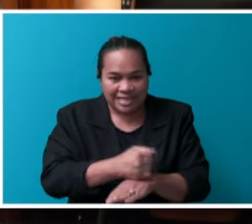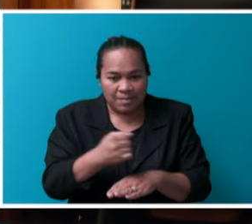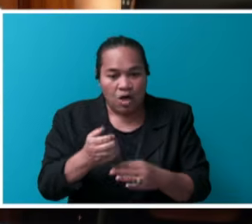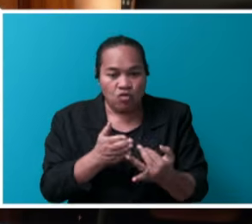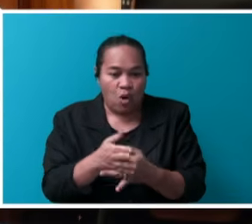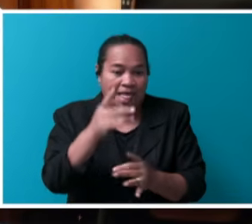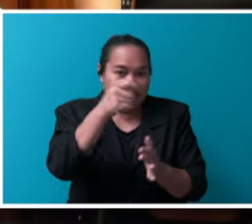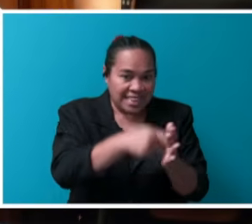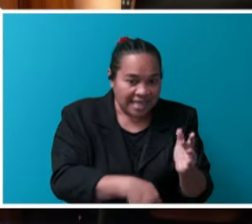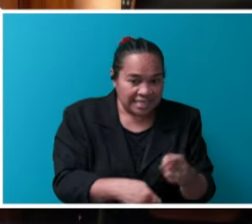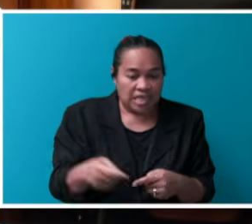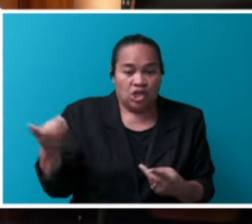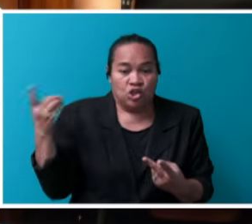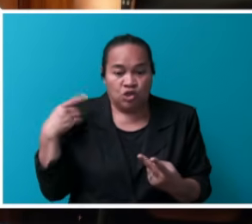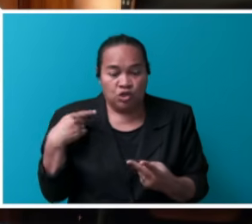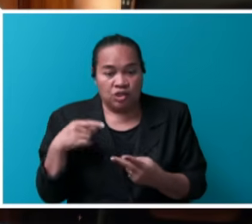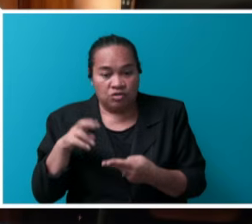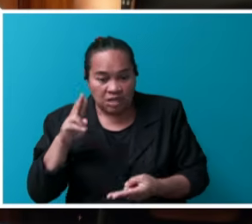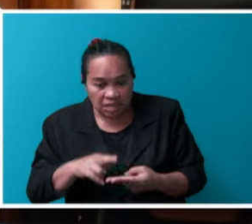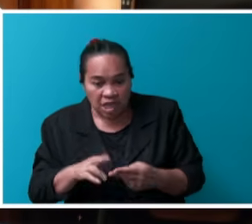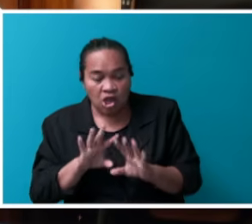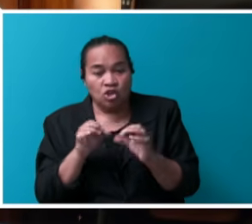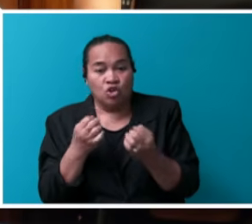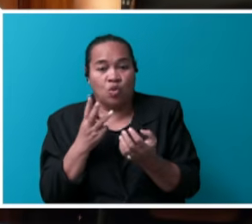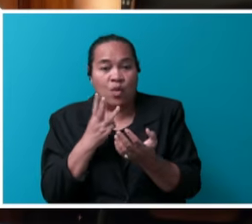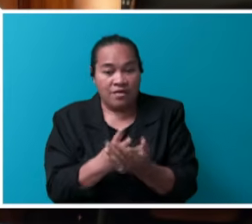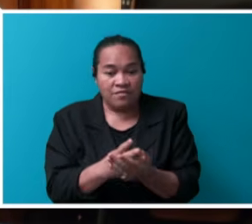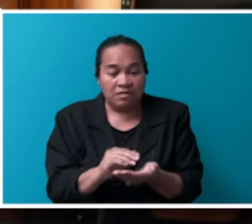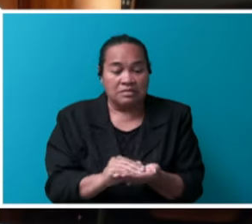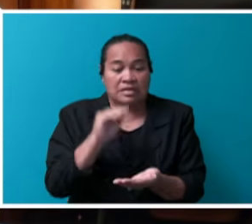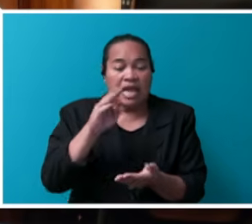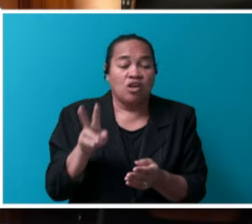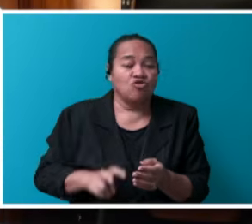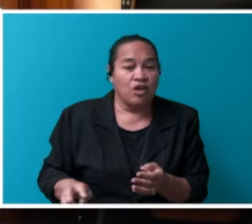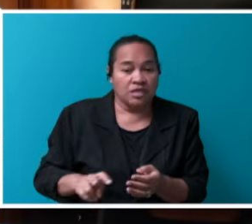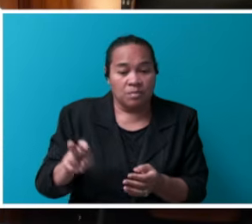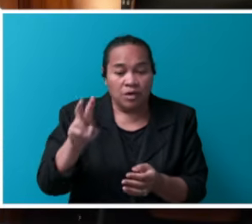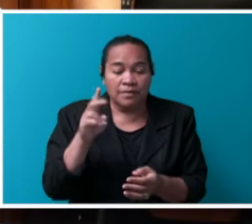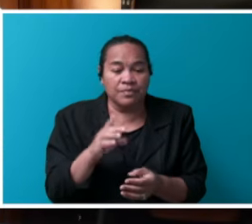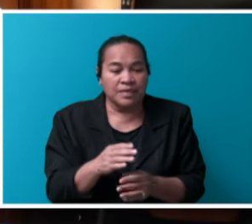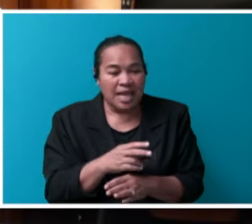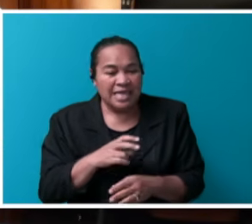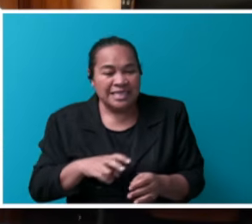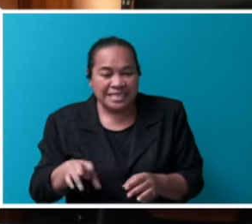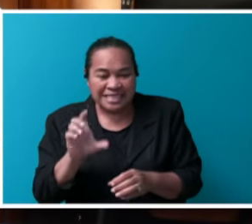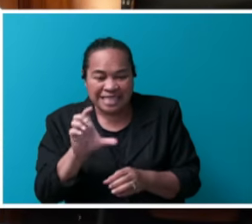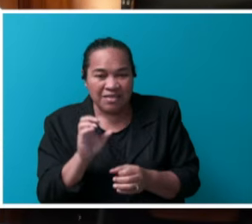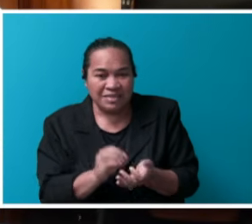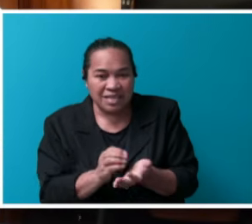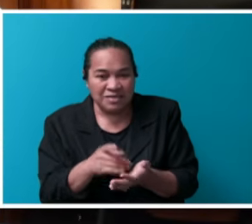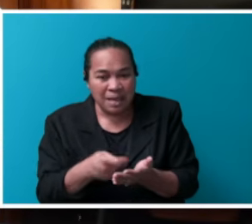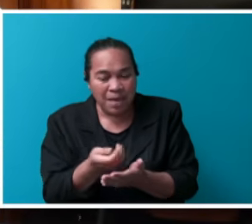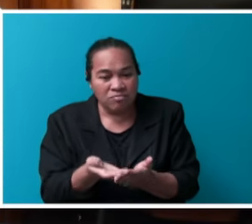tax, duty reductions, social welfare increases, transport subsidies, civil service pay rise, and targeted support